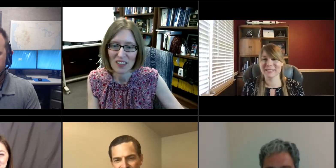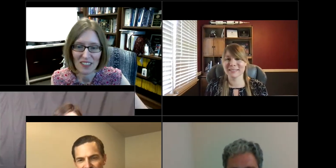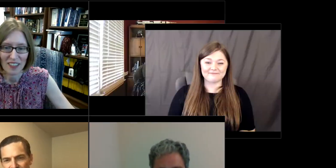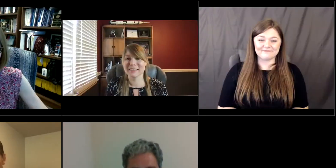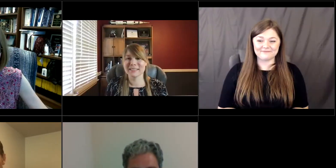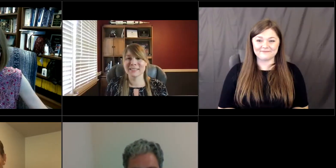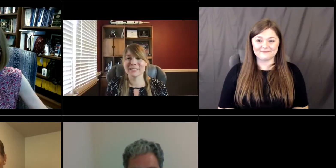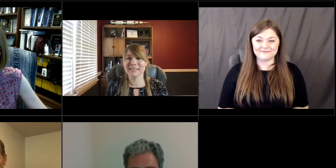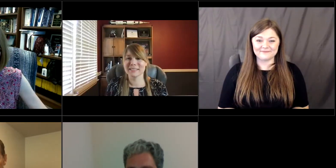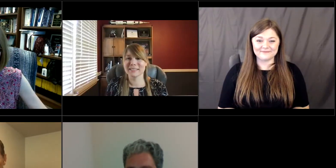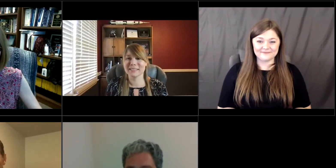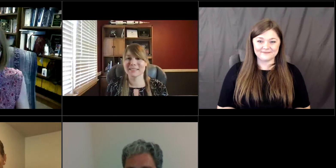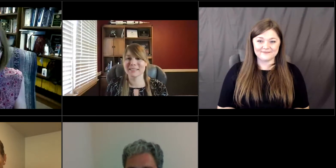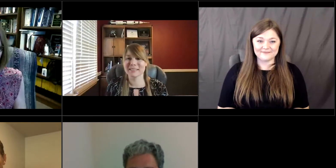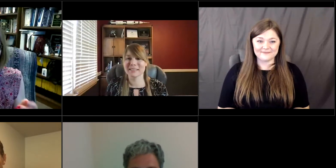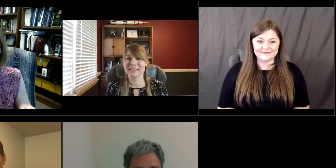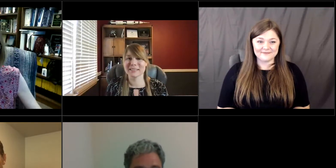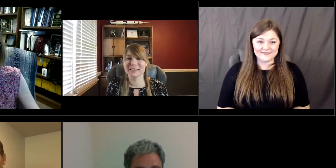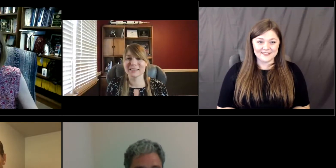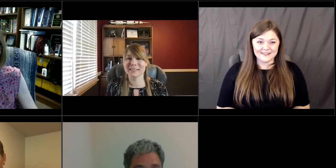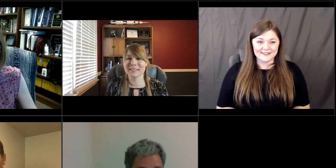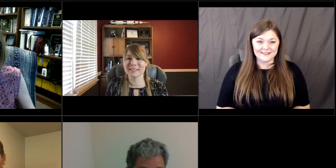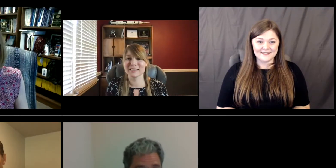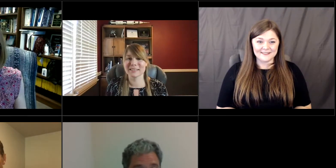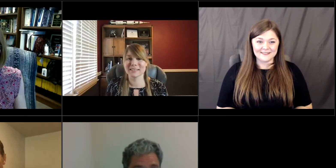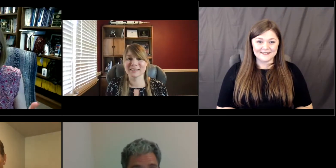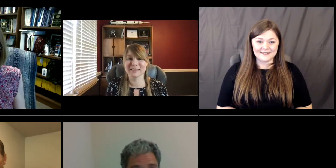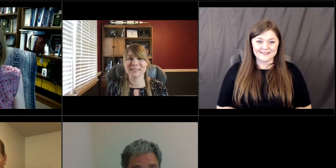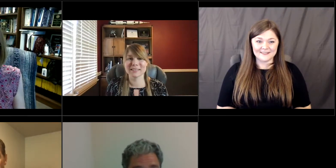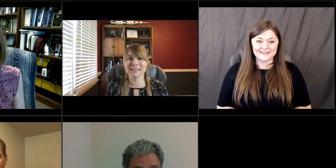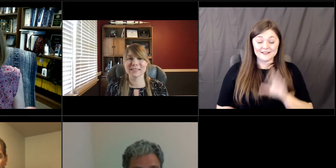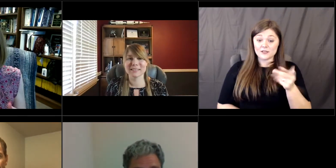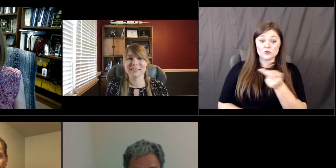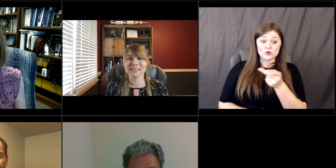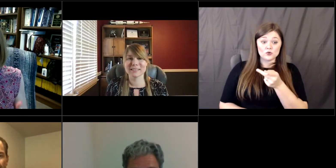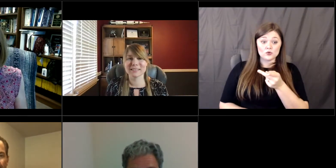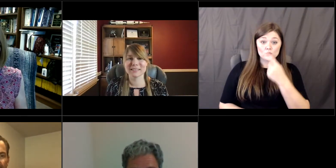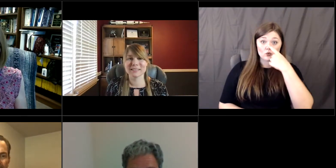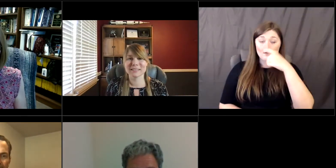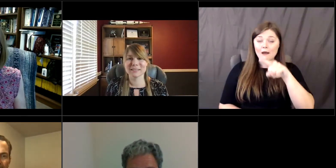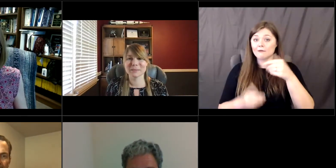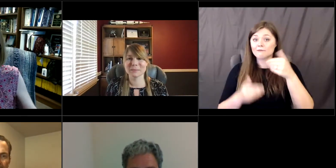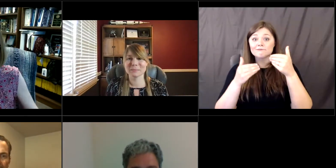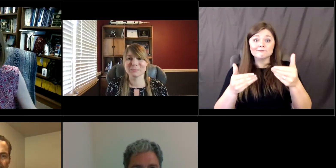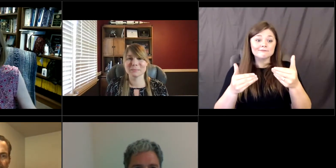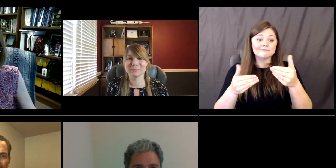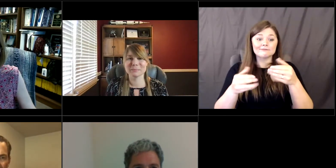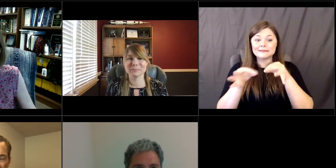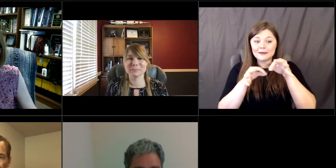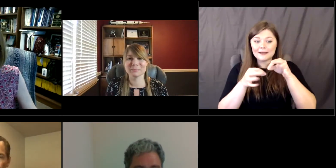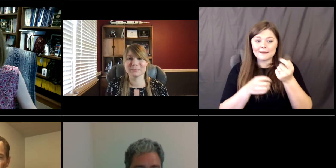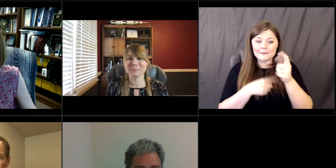Sounds good. So would you guys like to start out just by talking a little bit about the